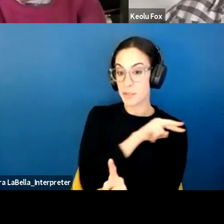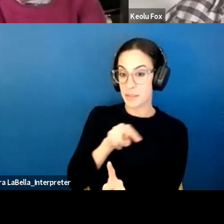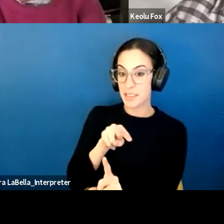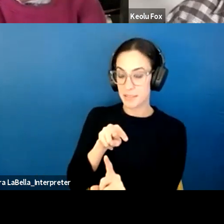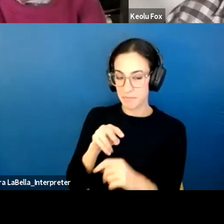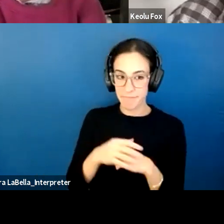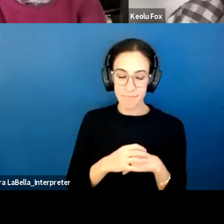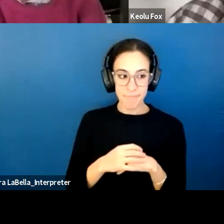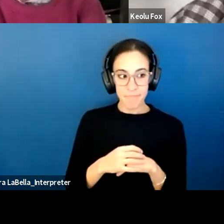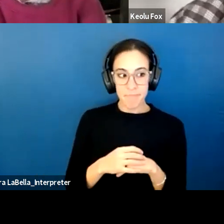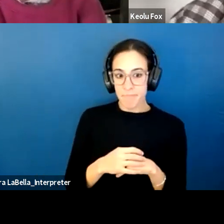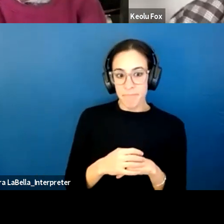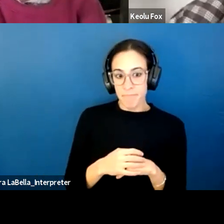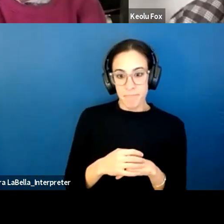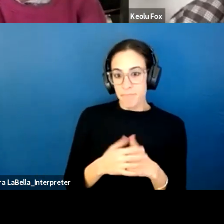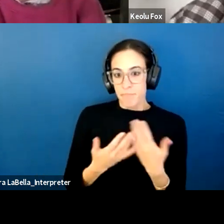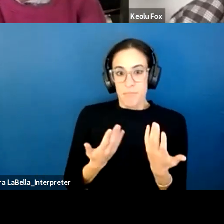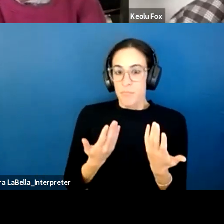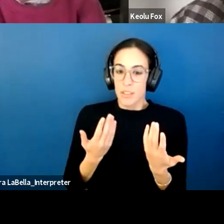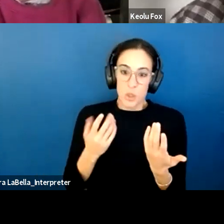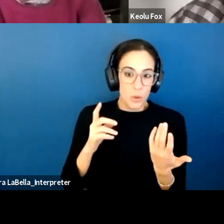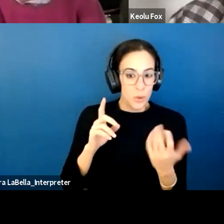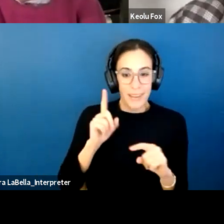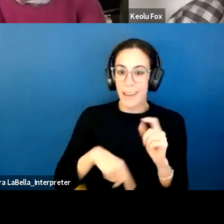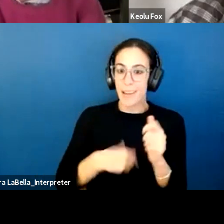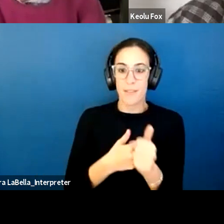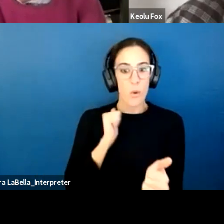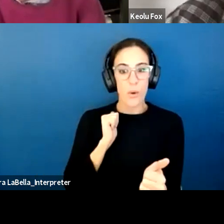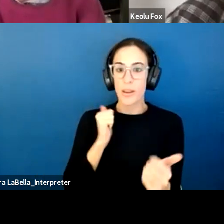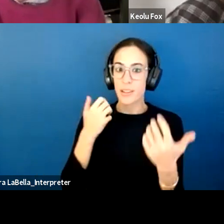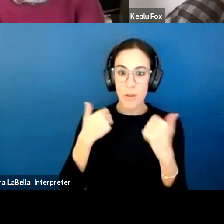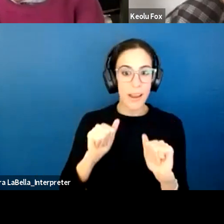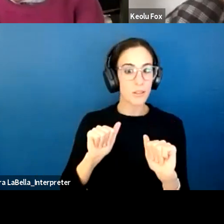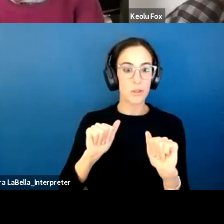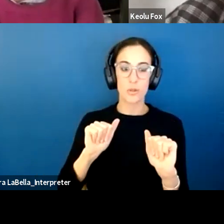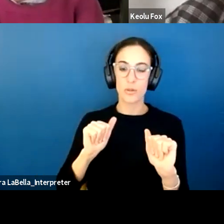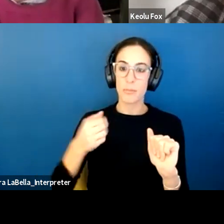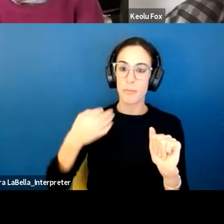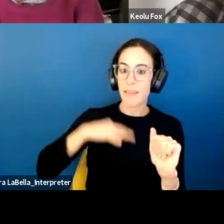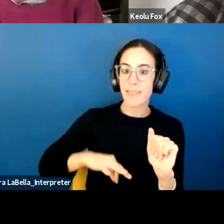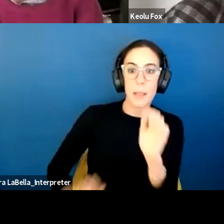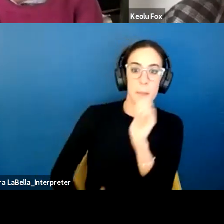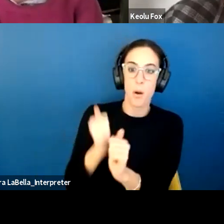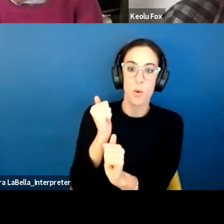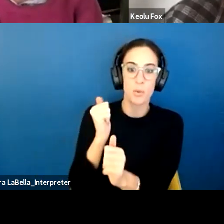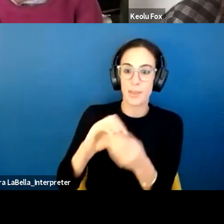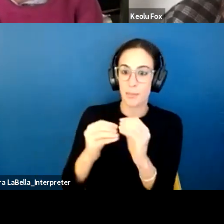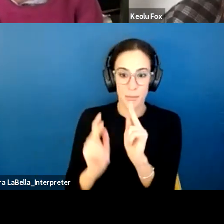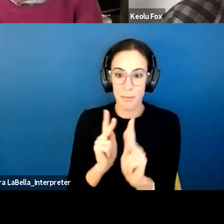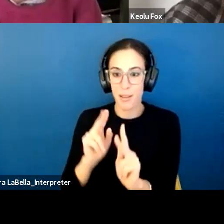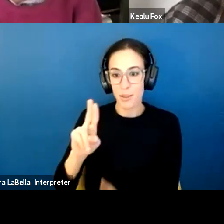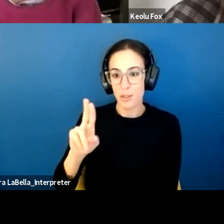you can't help but be utilitarian, right? And so, you know, when, you know, just sort of thinking